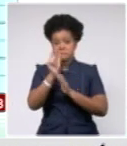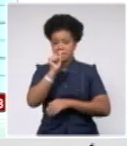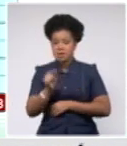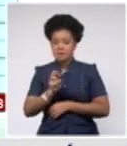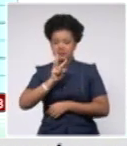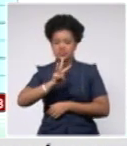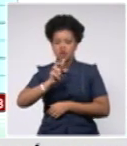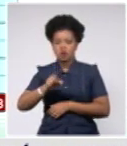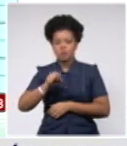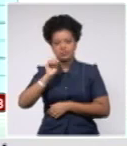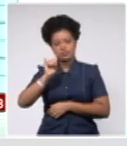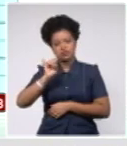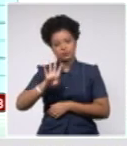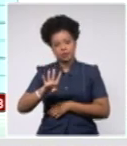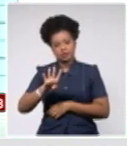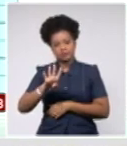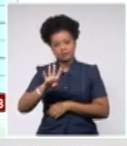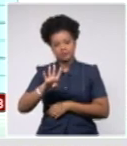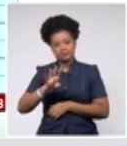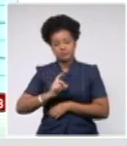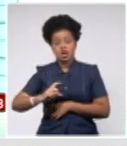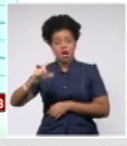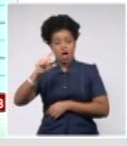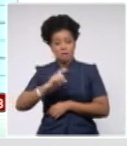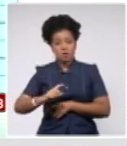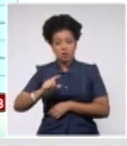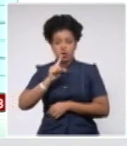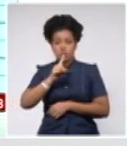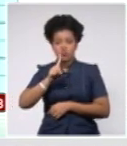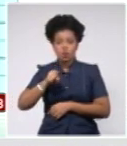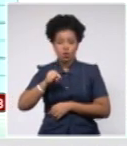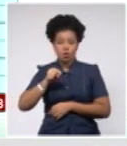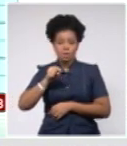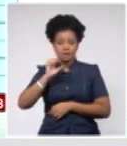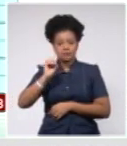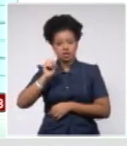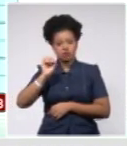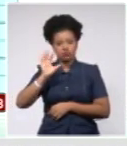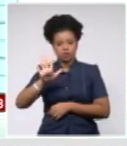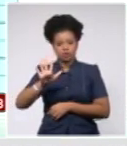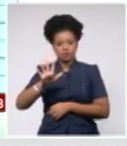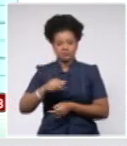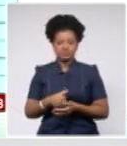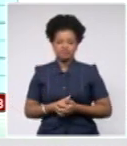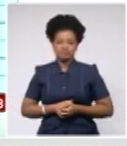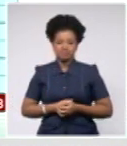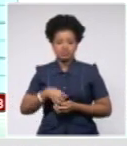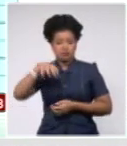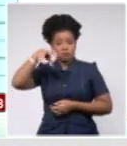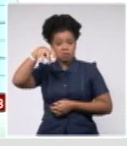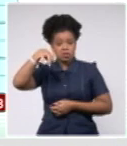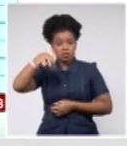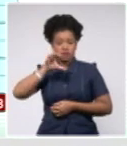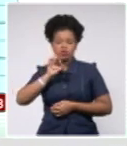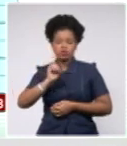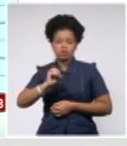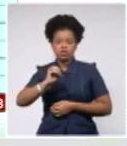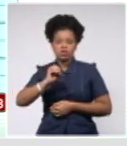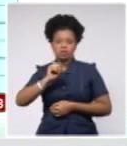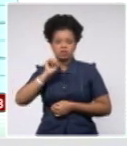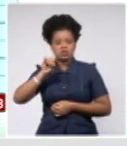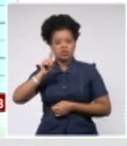of 0.29. Las Tunas, Villa Clara, Granma, Santiago de